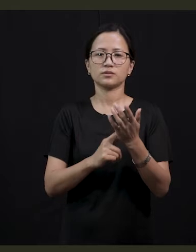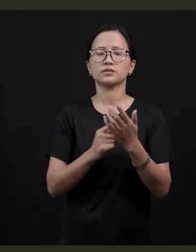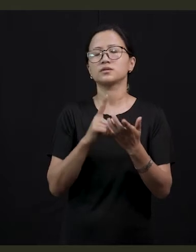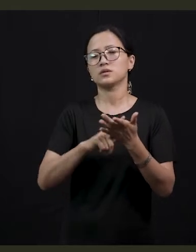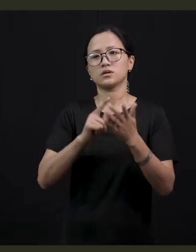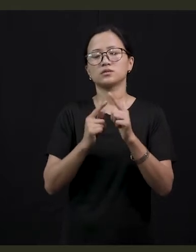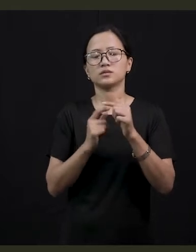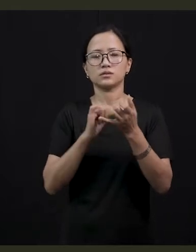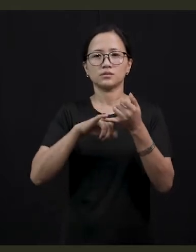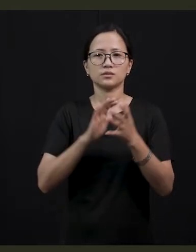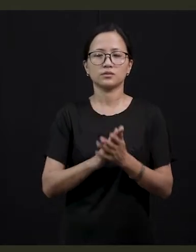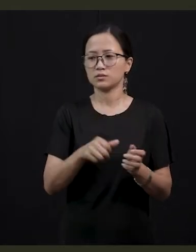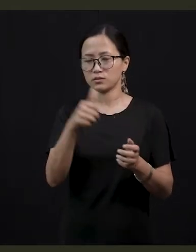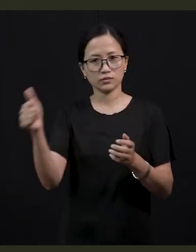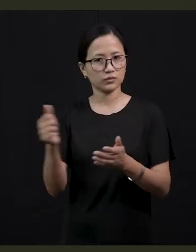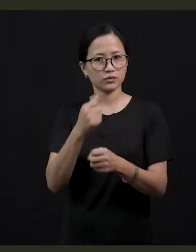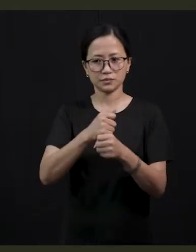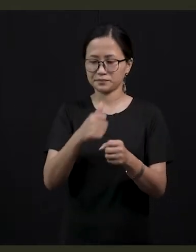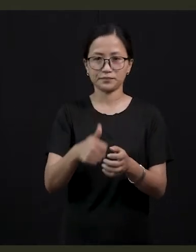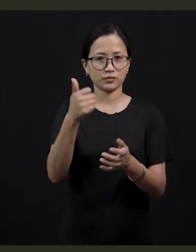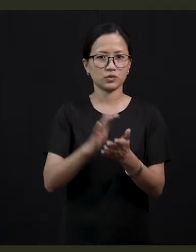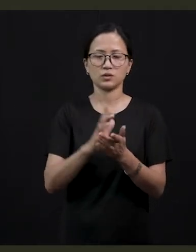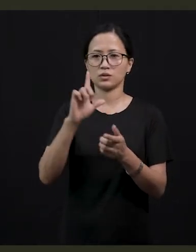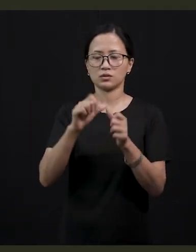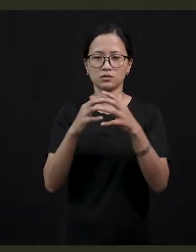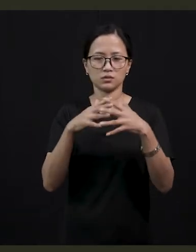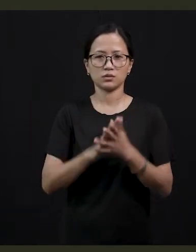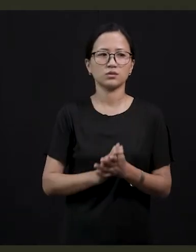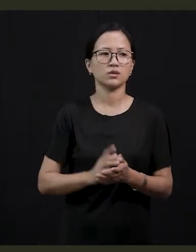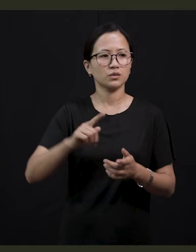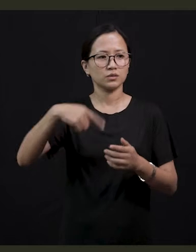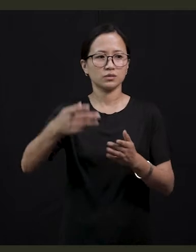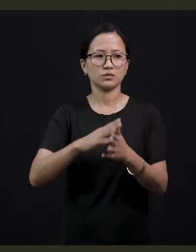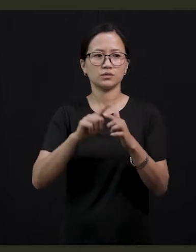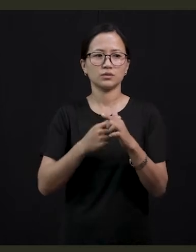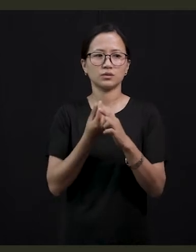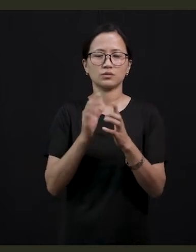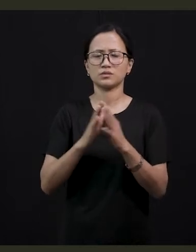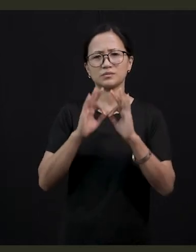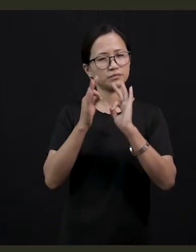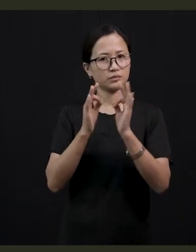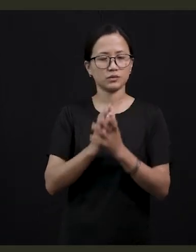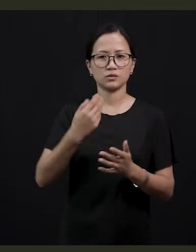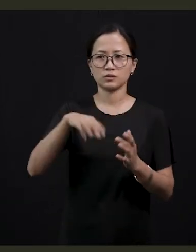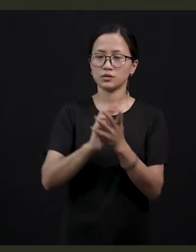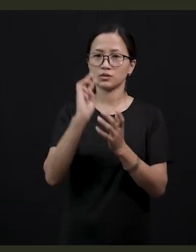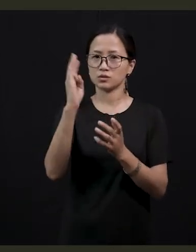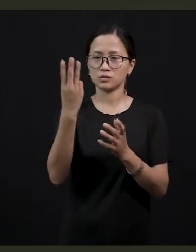to the executive, the governor, it makes it into the law, and then the judiciary, which is going to interpret. So that's the